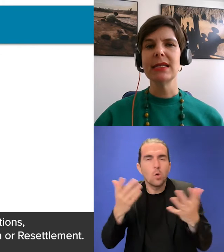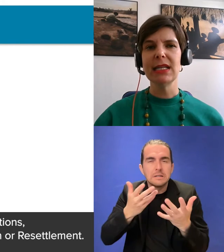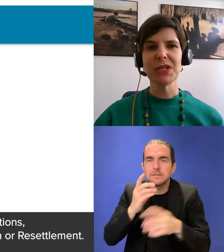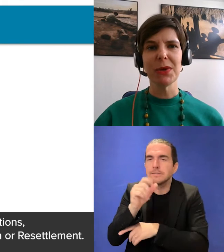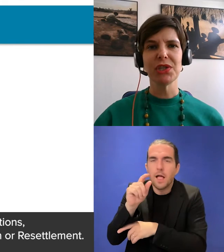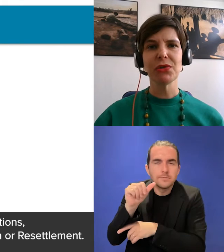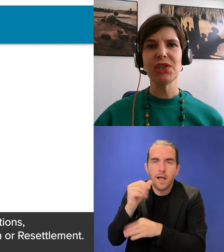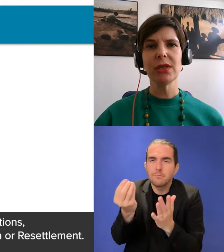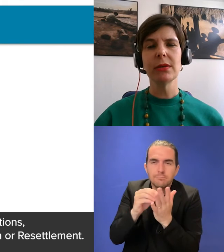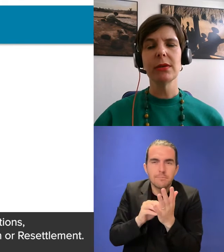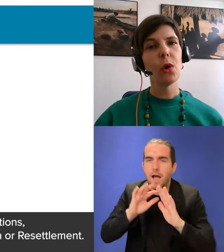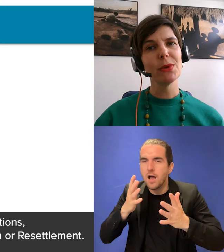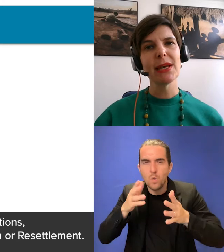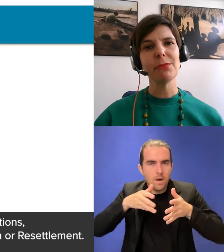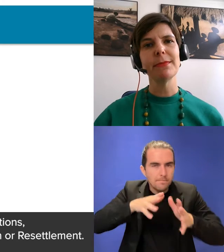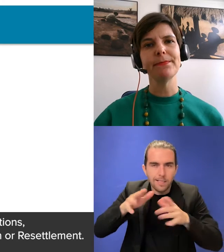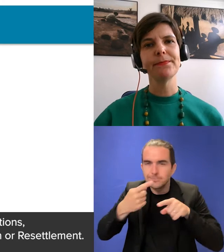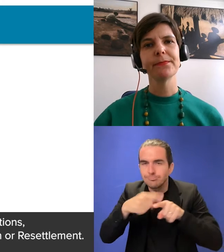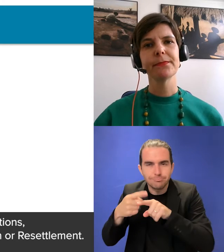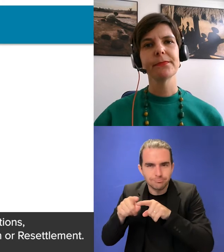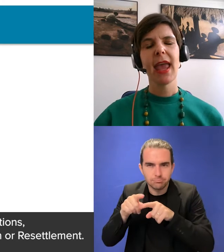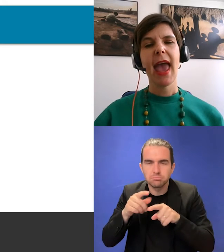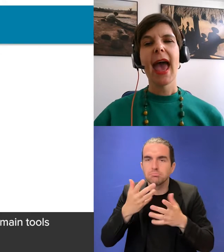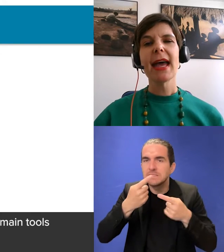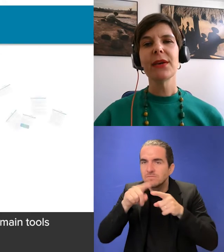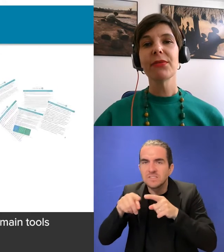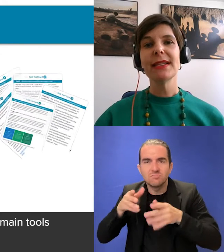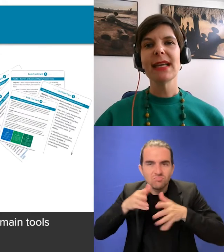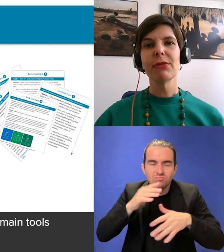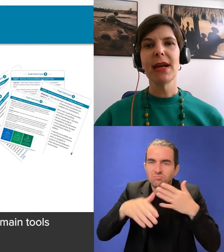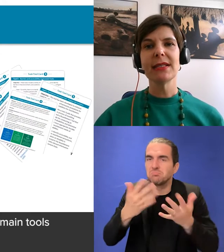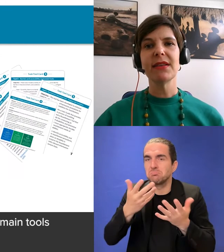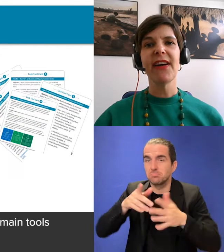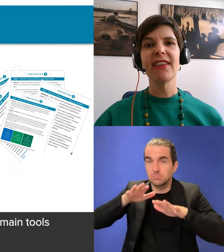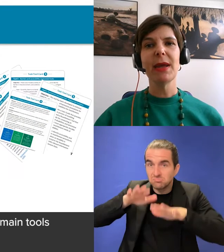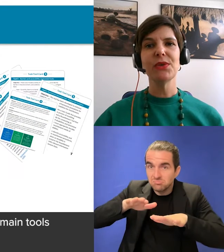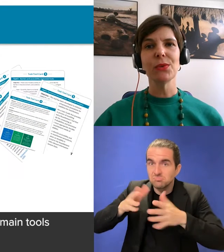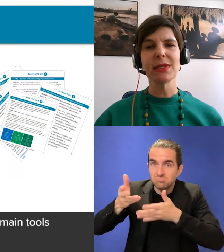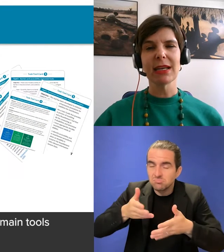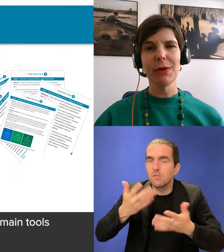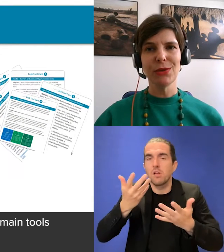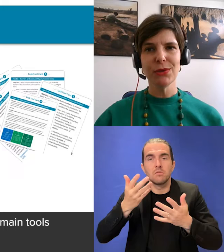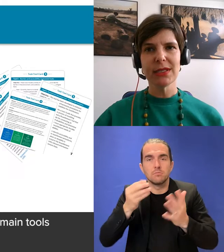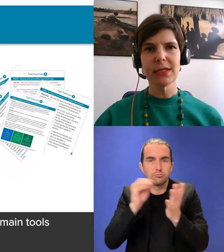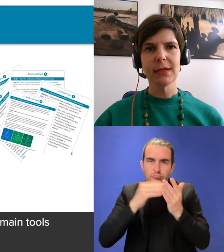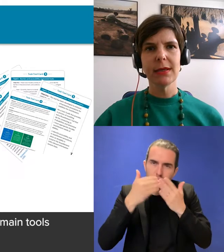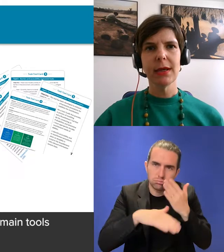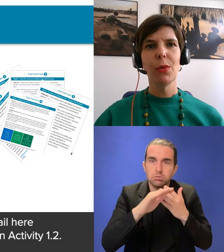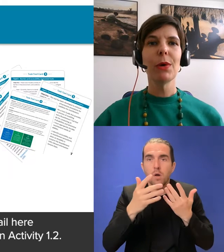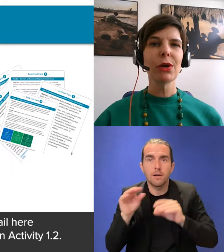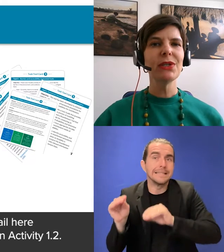reception, continuous registration, or resettlement. Handout 3 summarizes the 5 main tools that can be